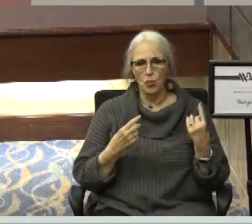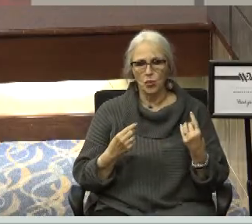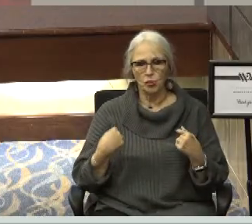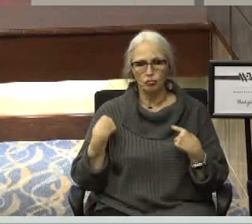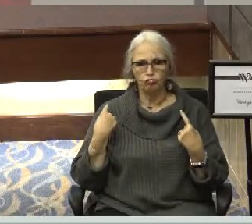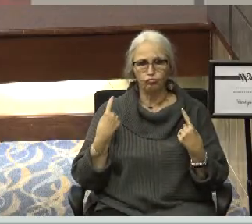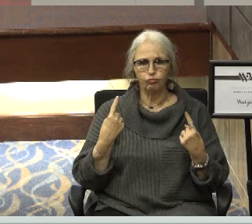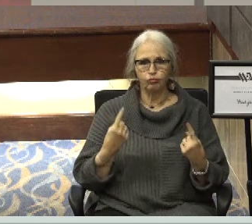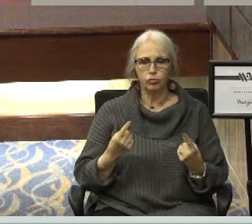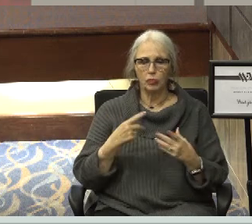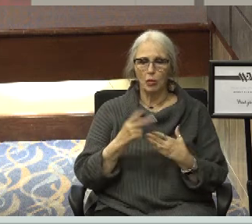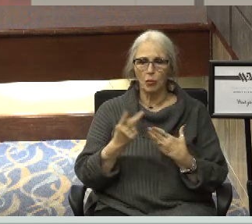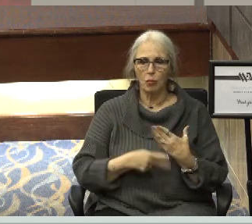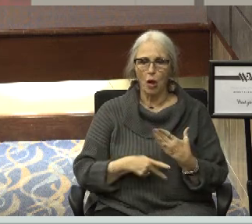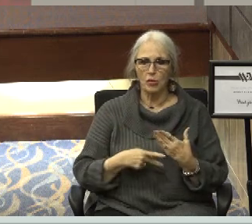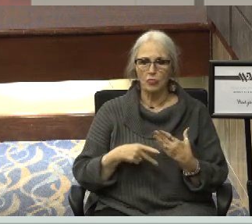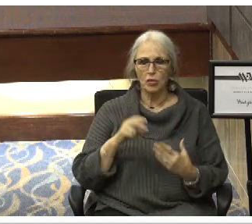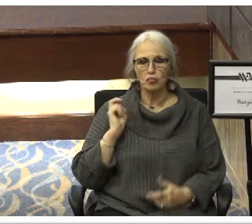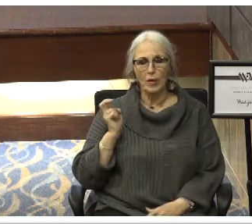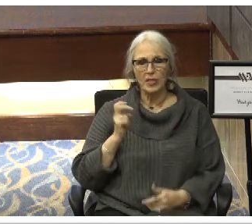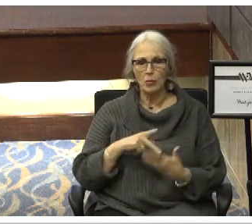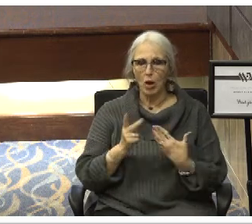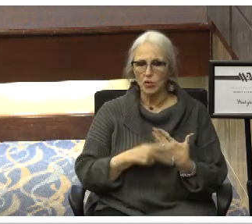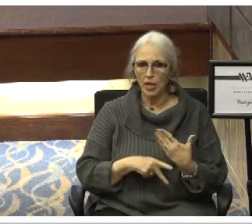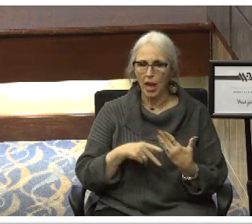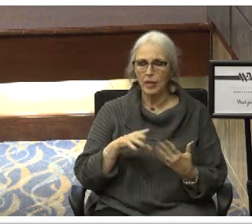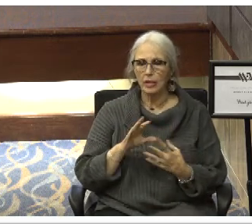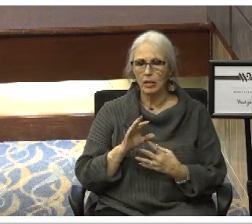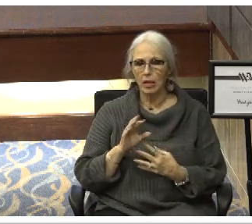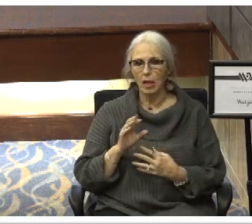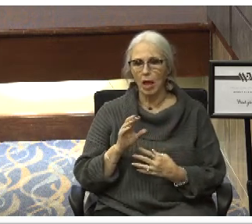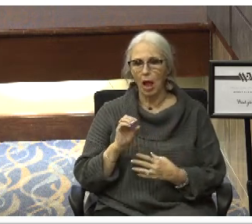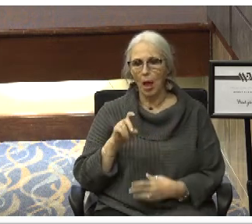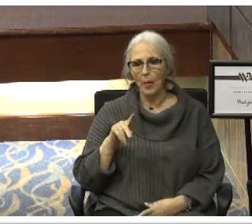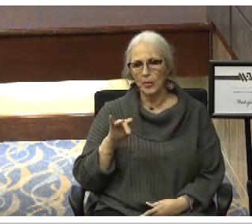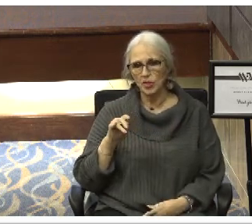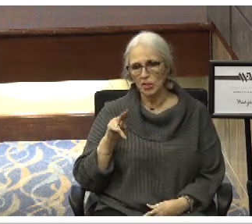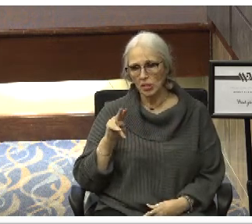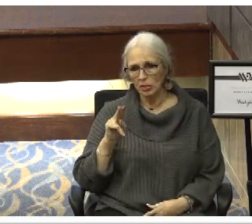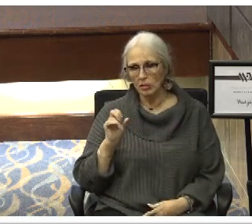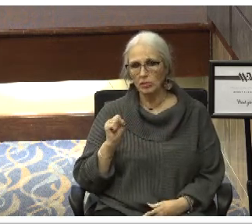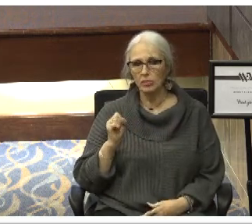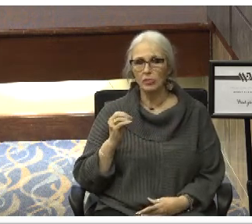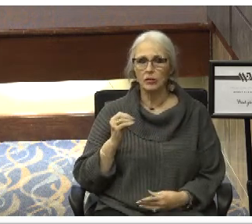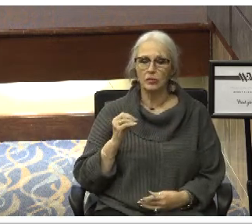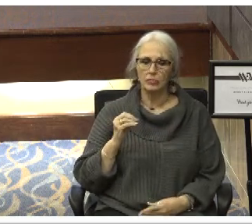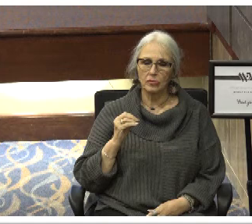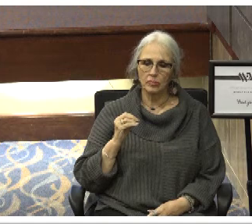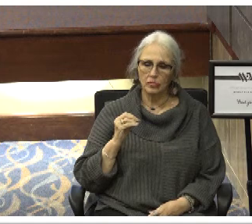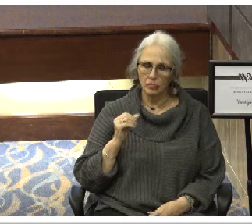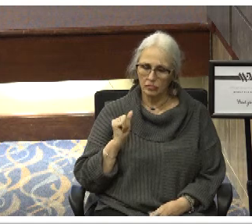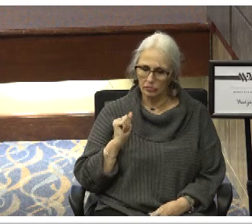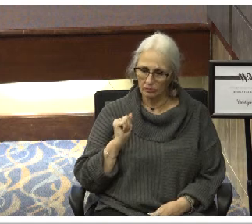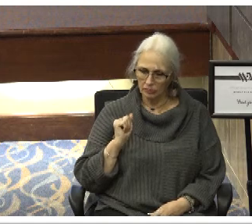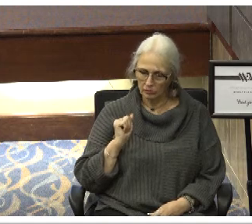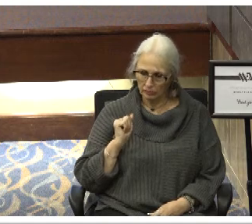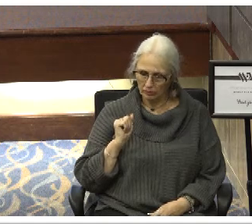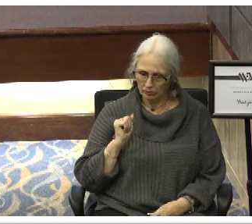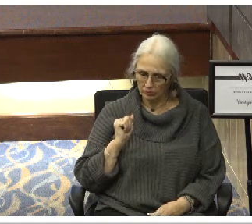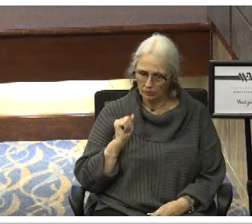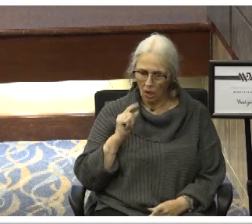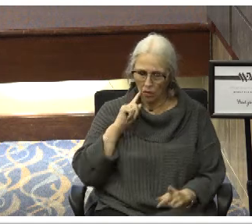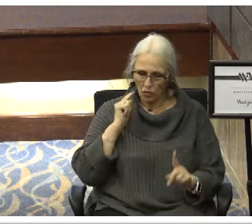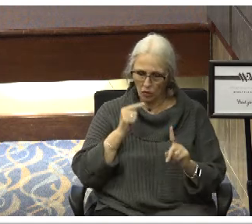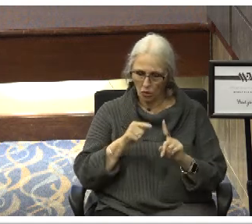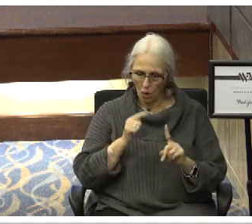Transit project and the options that we're moving forward with regards to the fixed route realignment. The ultimate goal